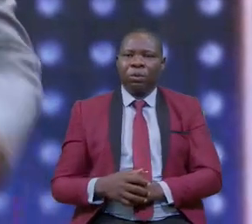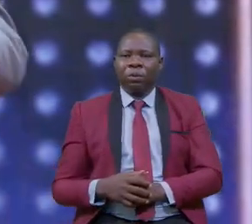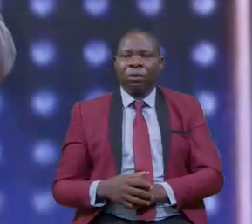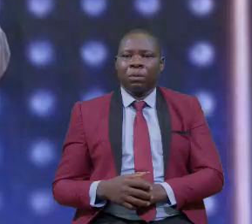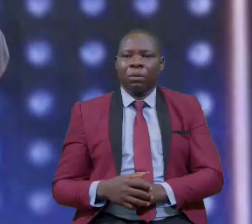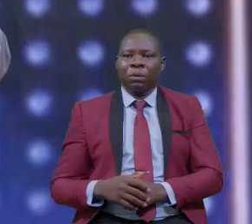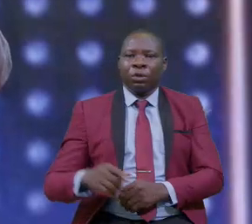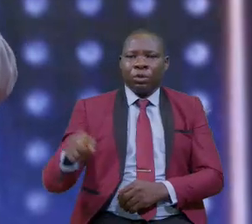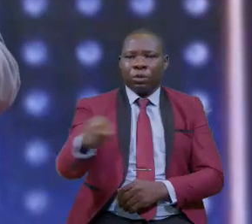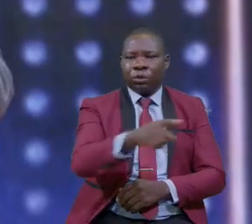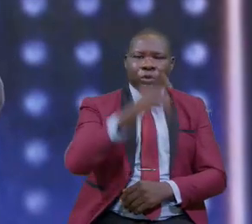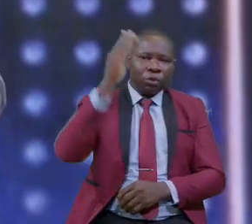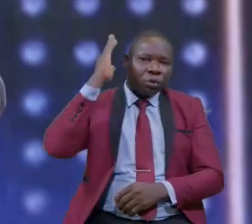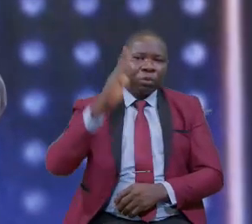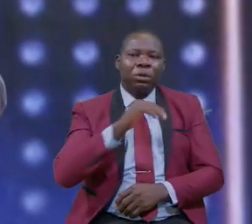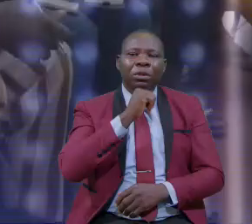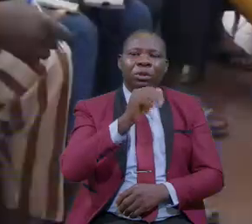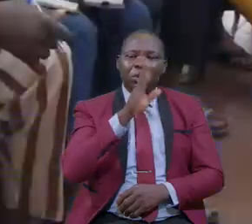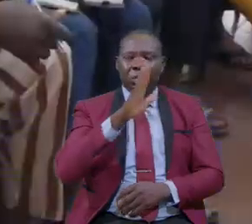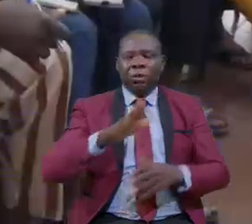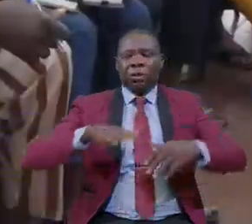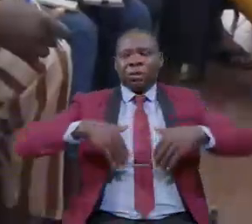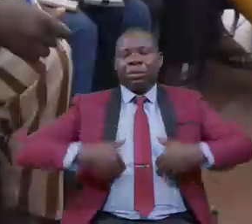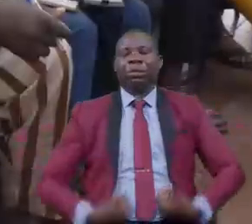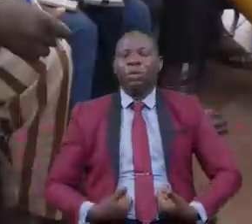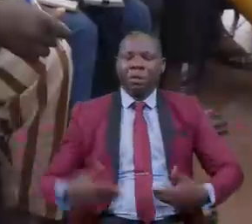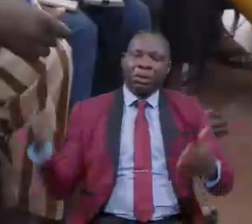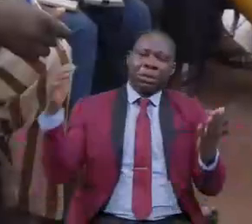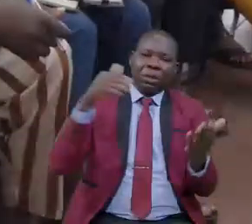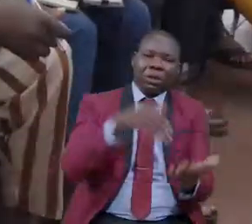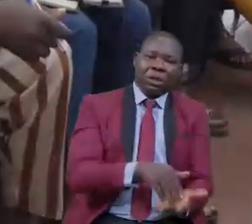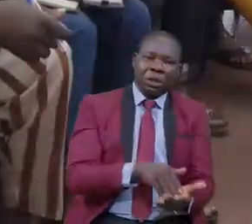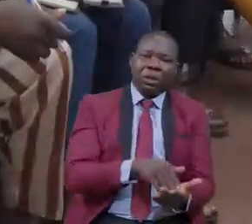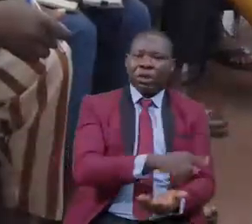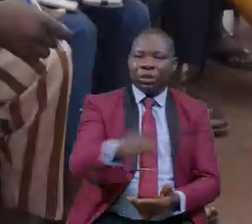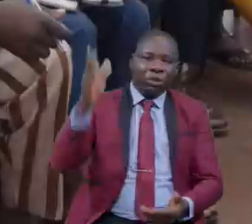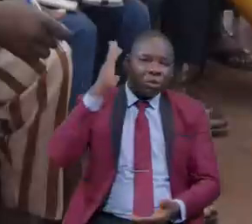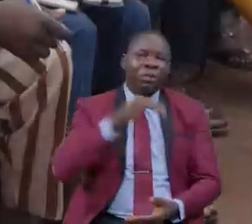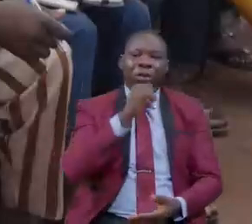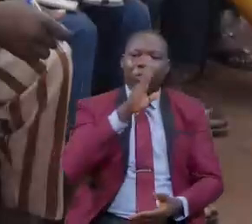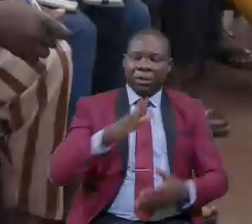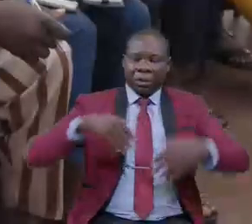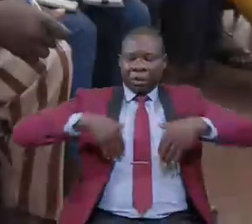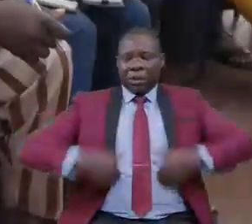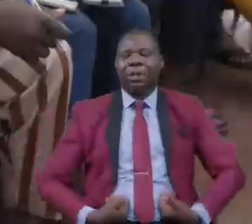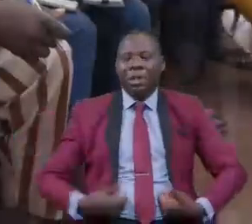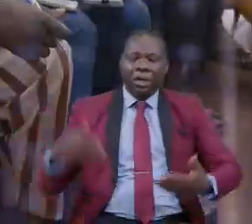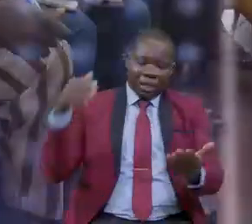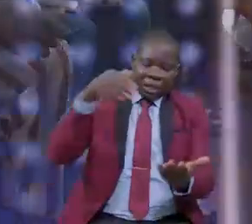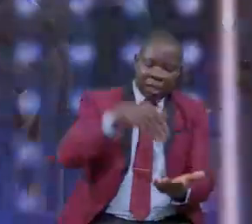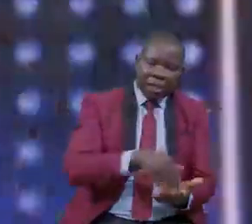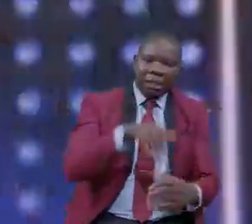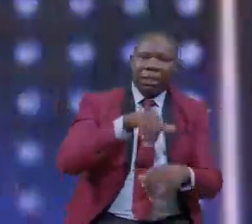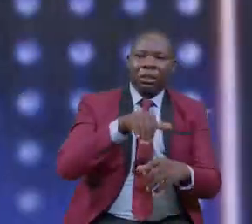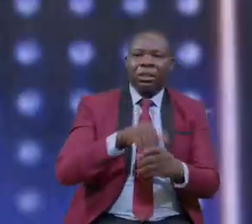Amen. You will not be weary again. Amen. You will not be tired again. Amen.